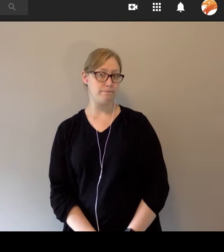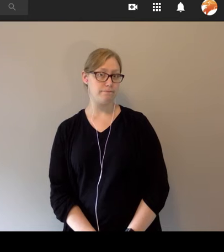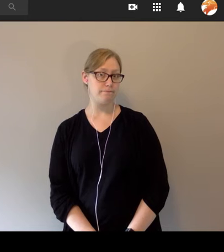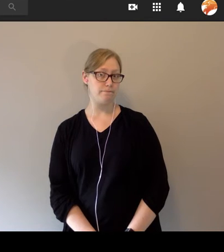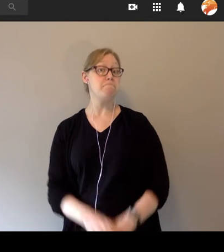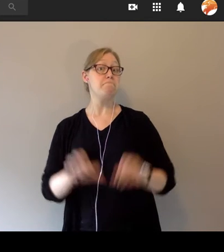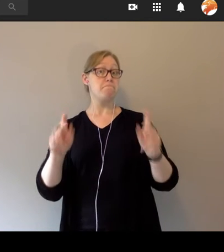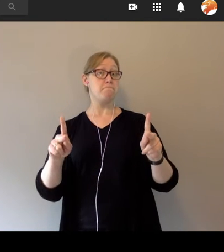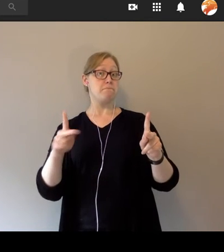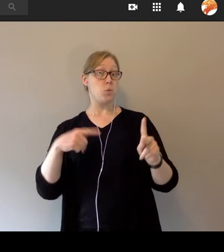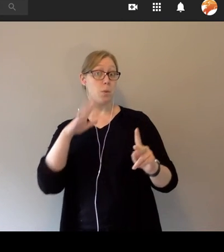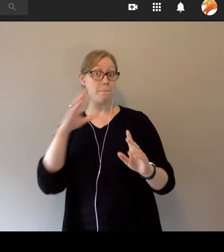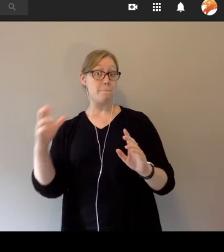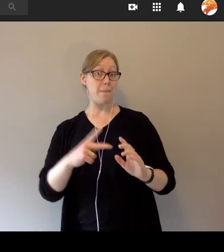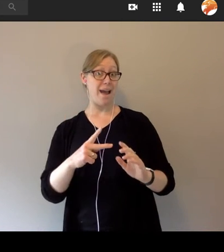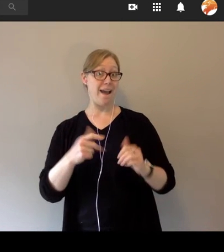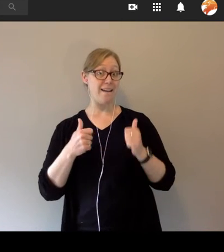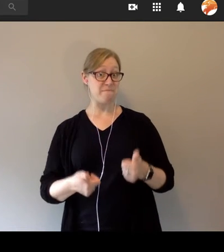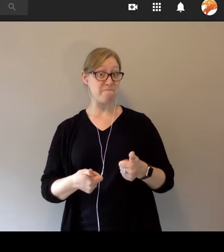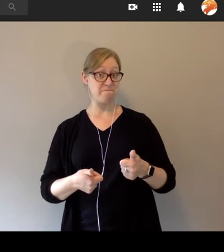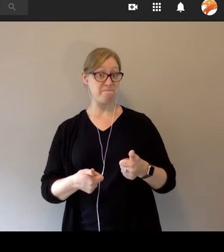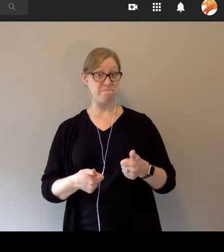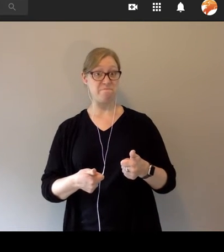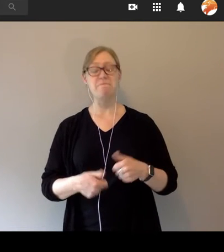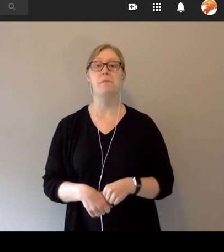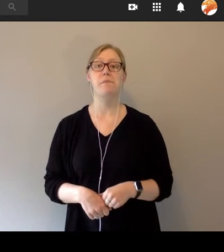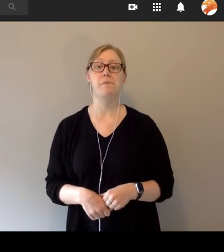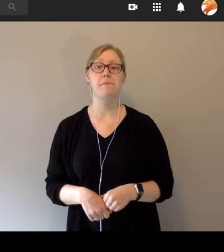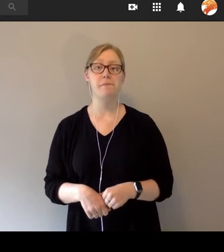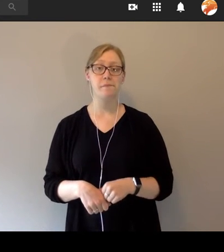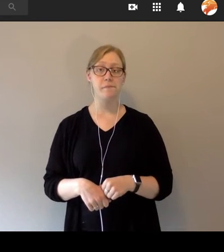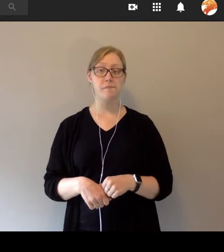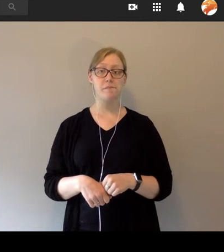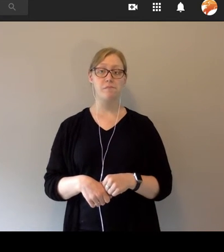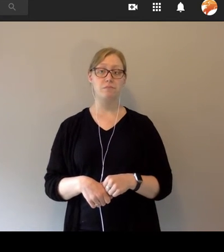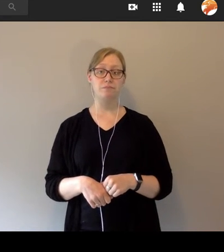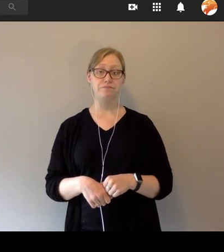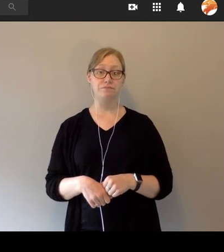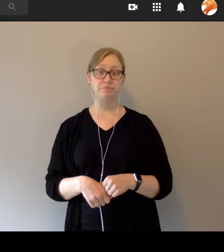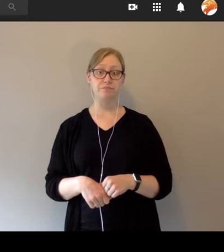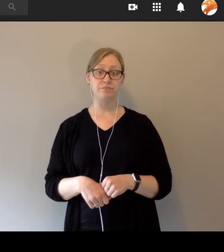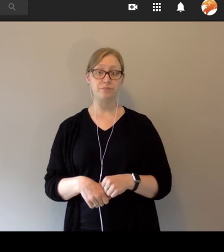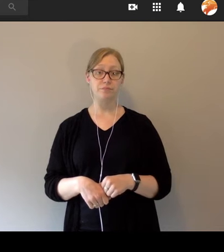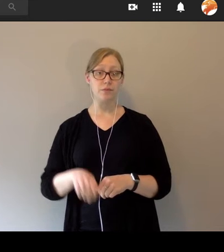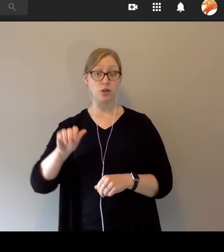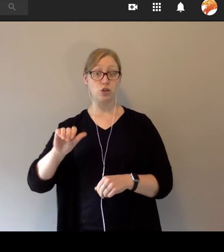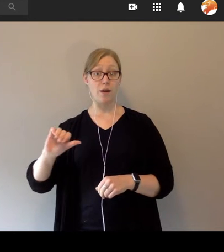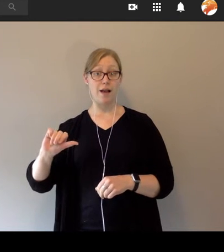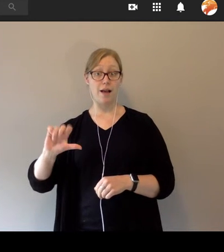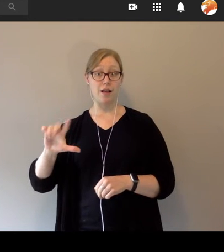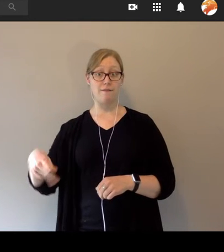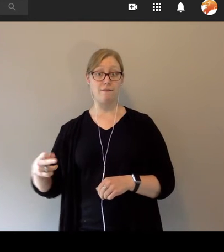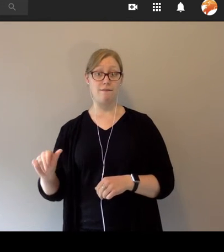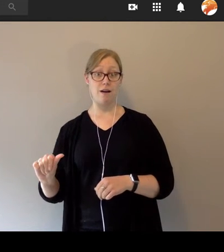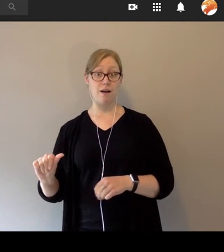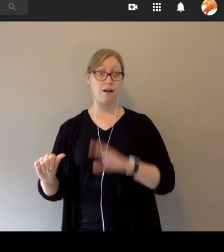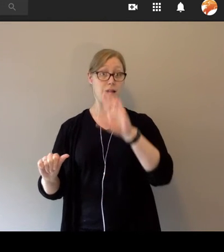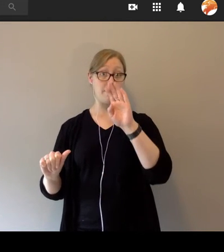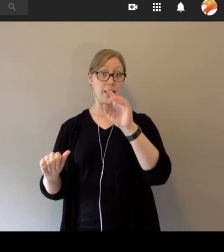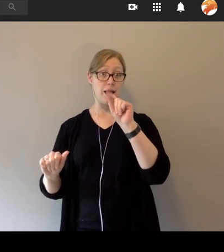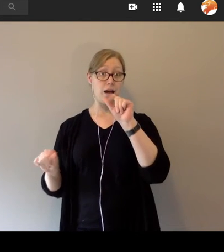All right, so we're back, and the fact that the alpha and beta are the two acute angles of a